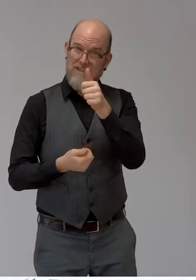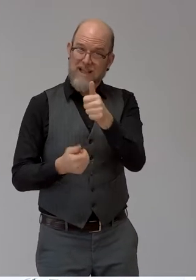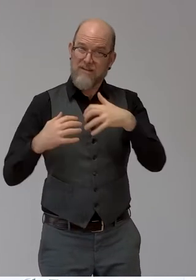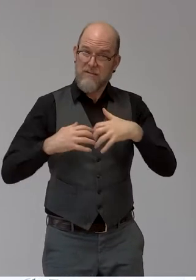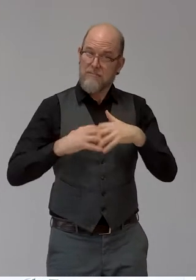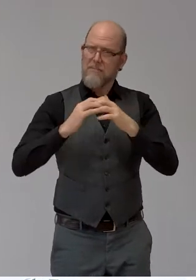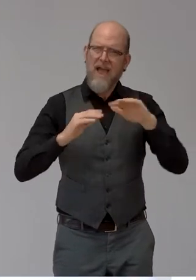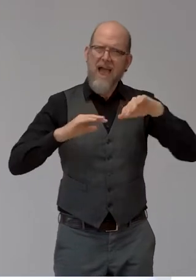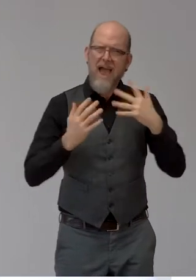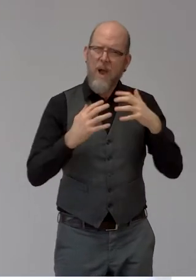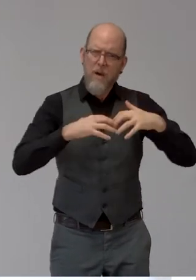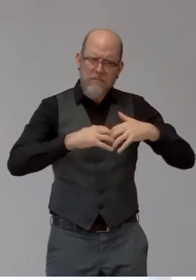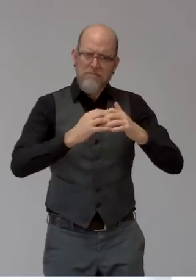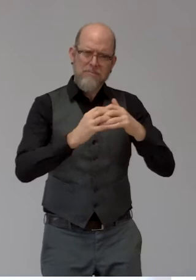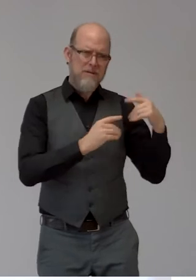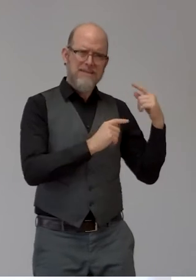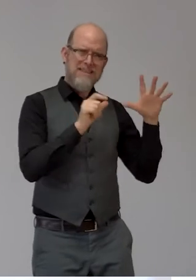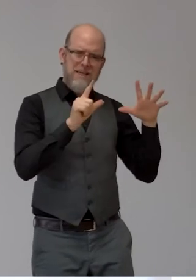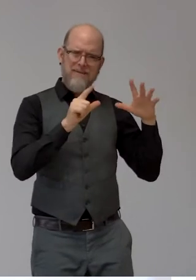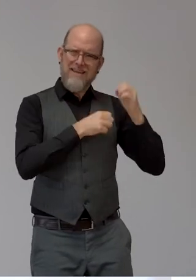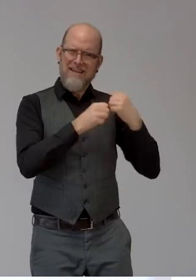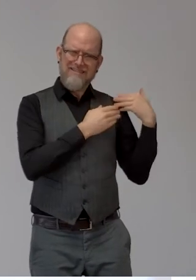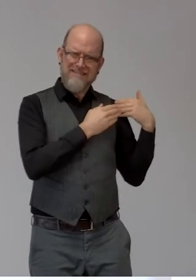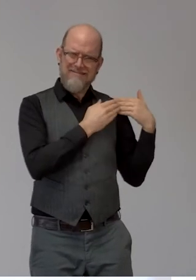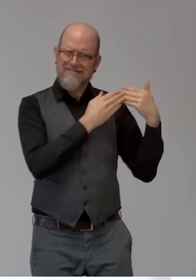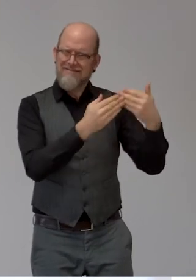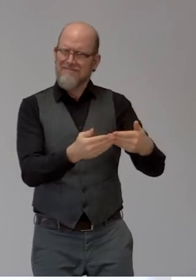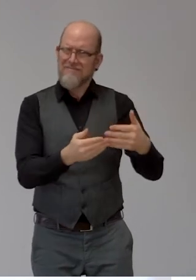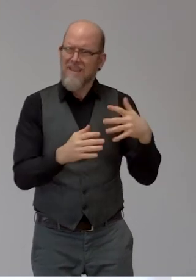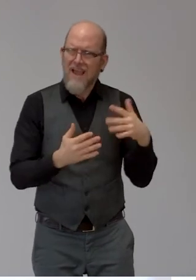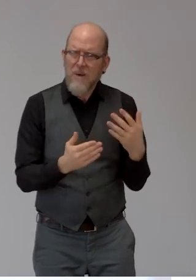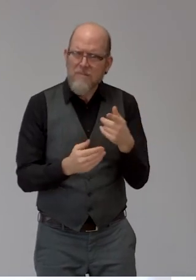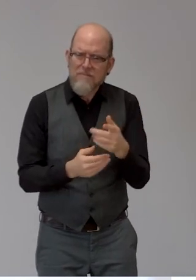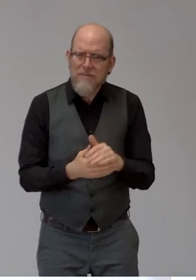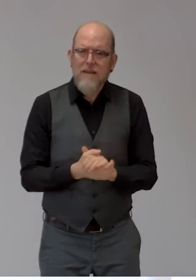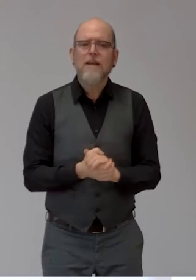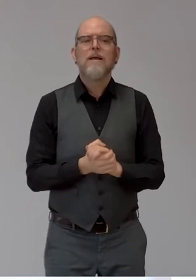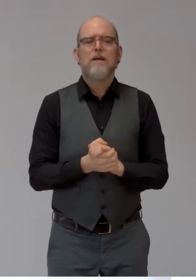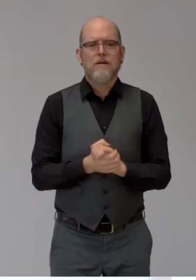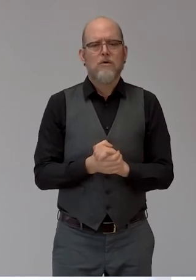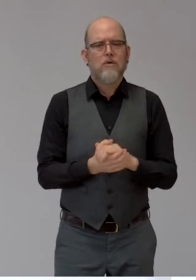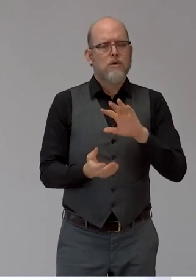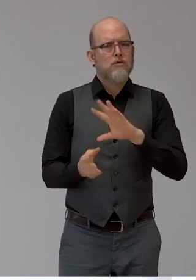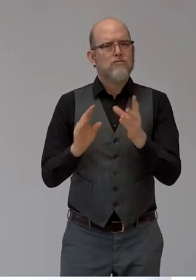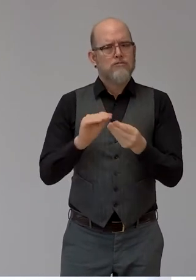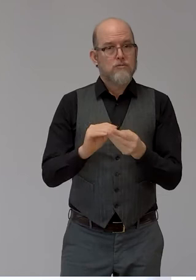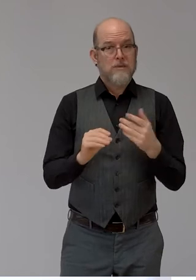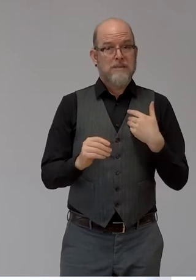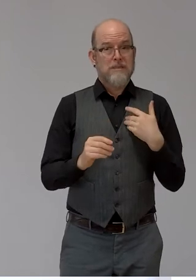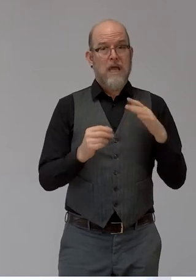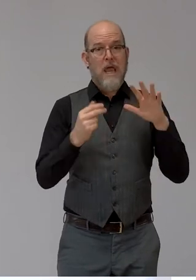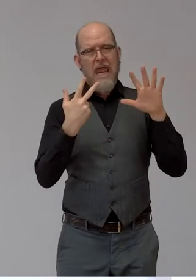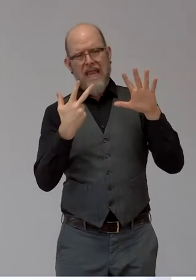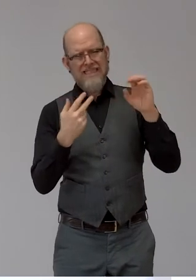Well, maybe as 80-90% of people that are involved in disability issues,